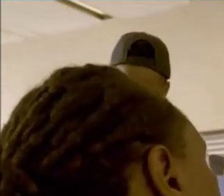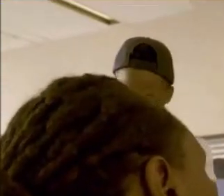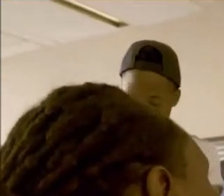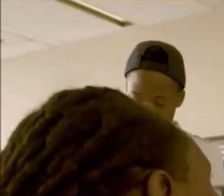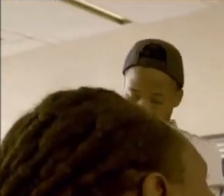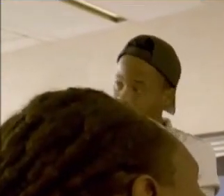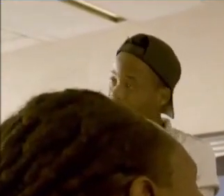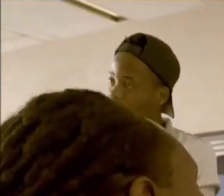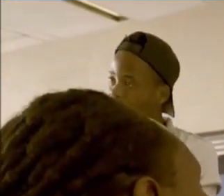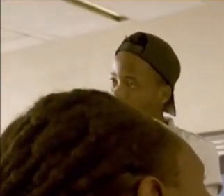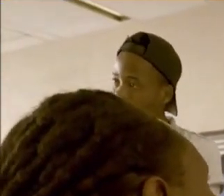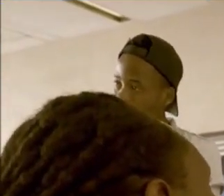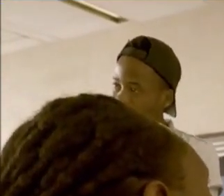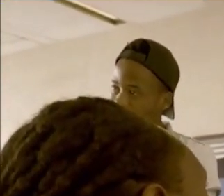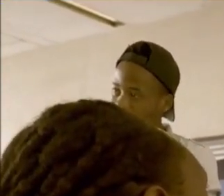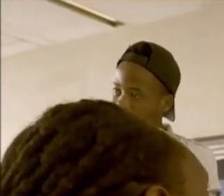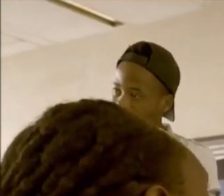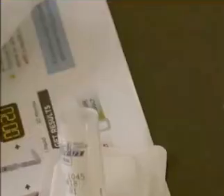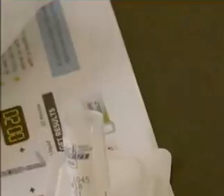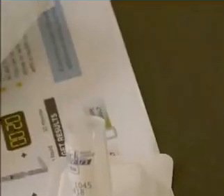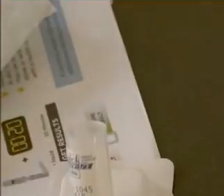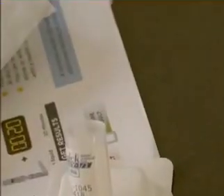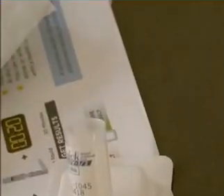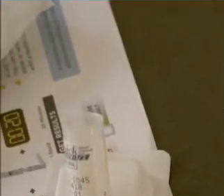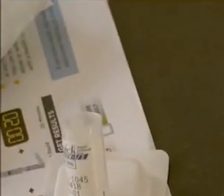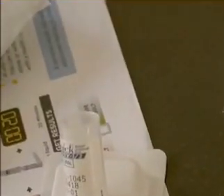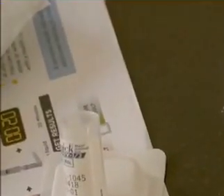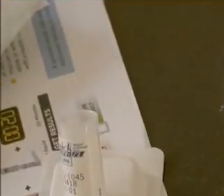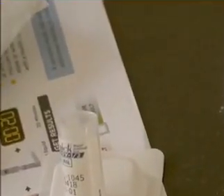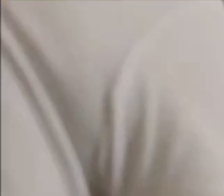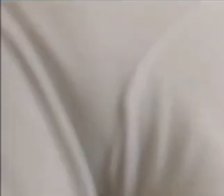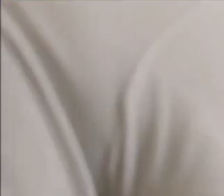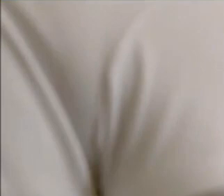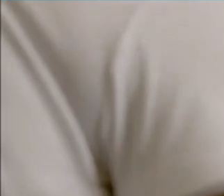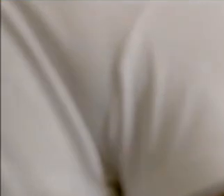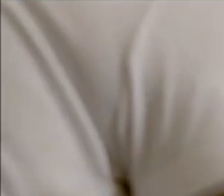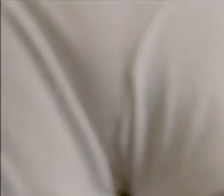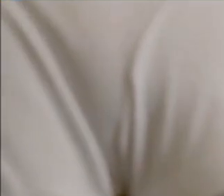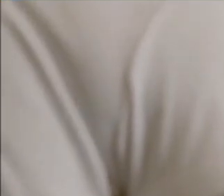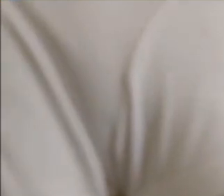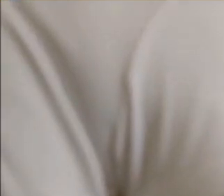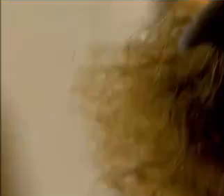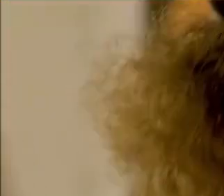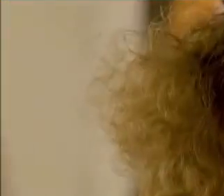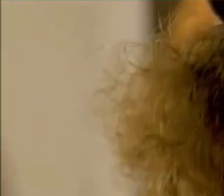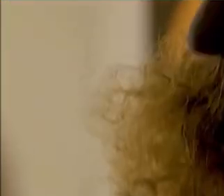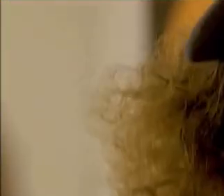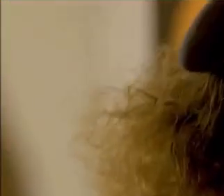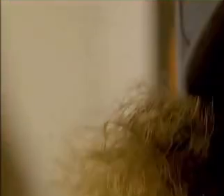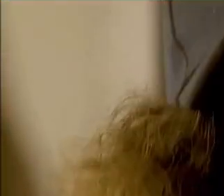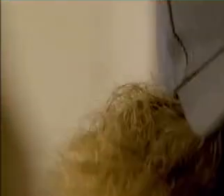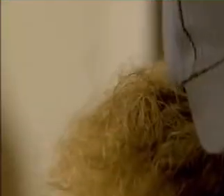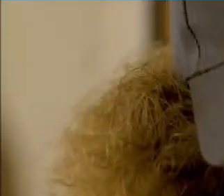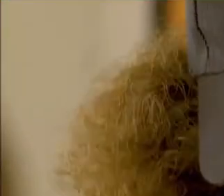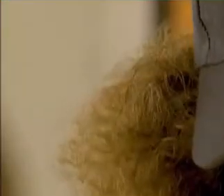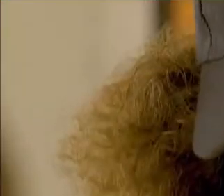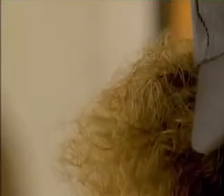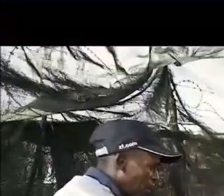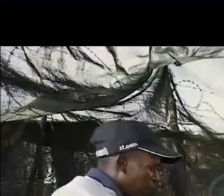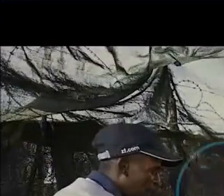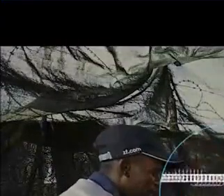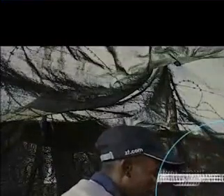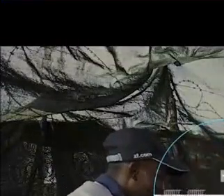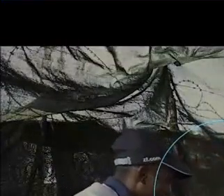at local outlets and at affordable prices. You're going to take your testing pad, you swab your upper gums, and then your lower